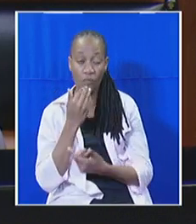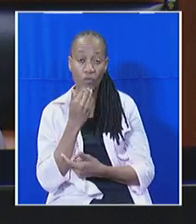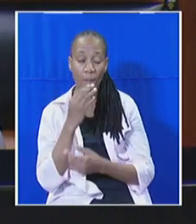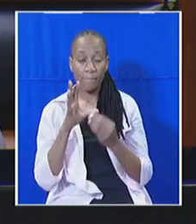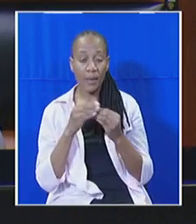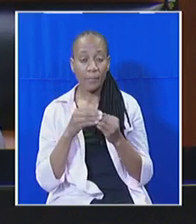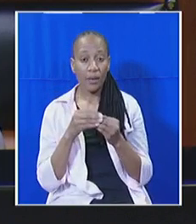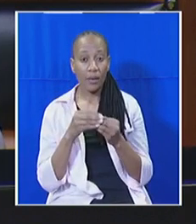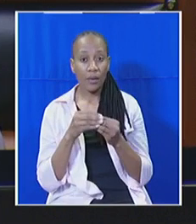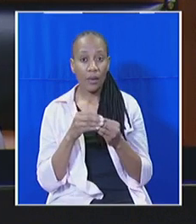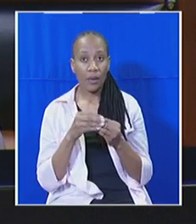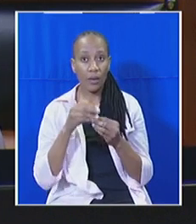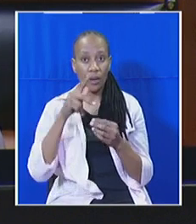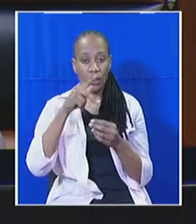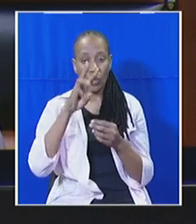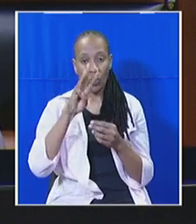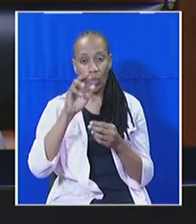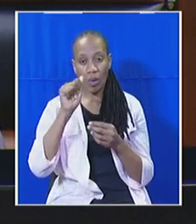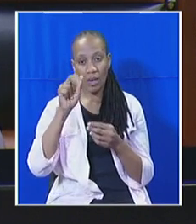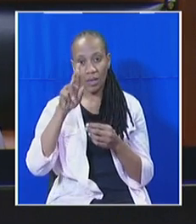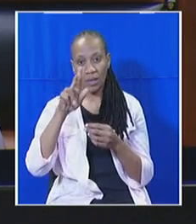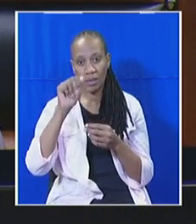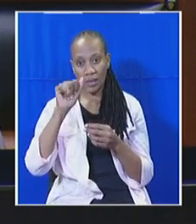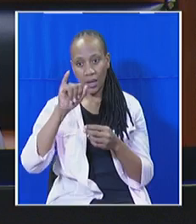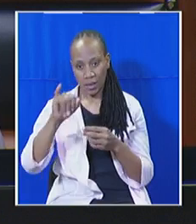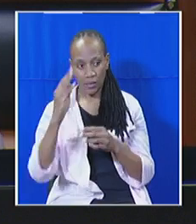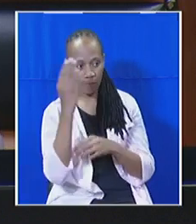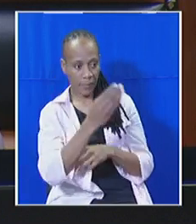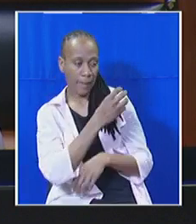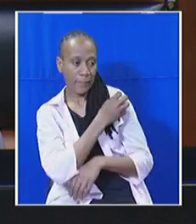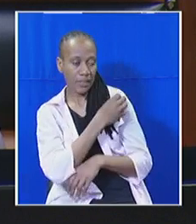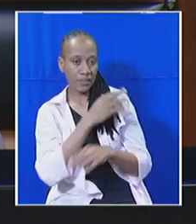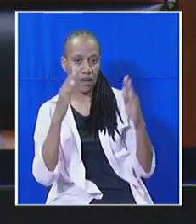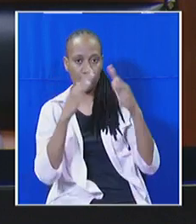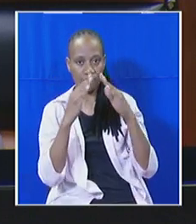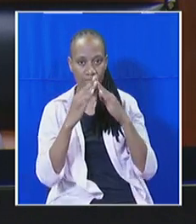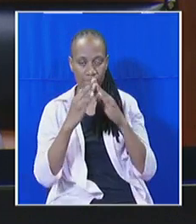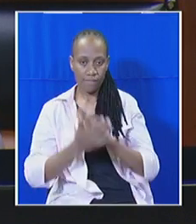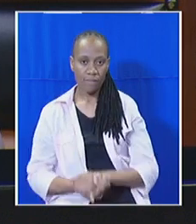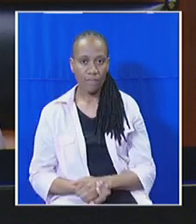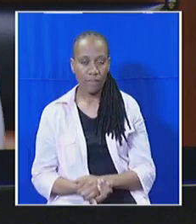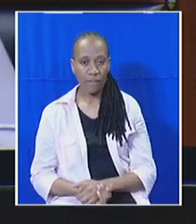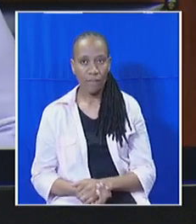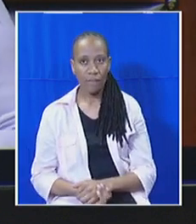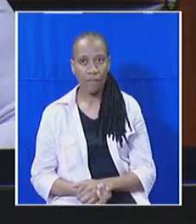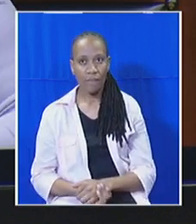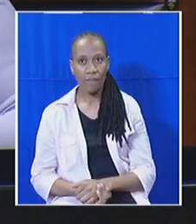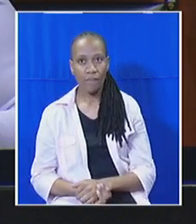Honorable Kwarai to Minister of Human Settlement. Honorable Deputy